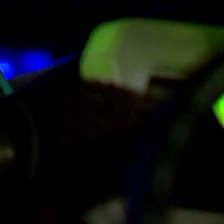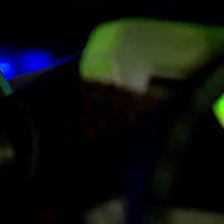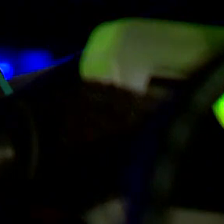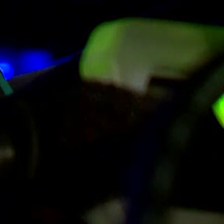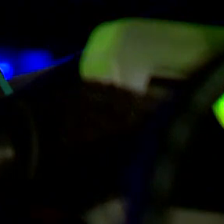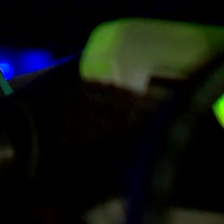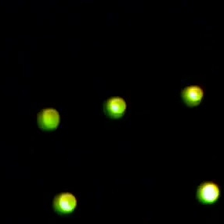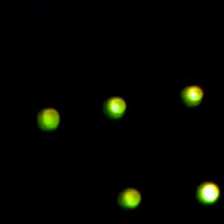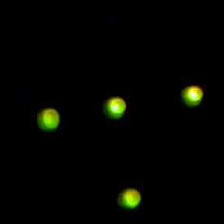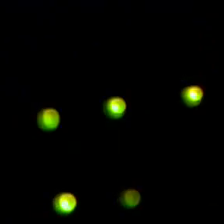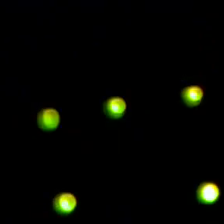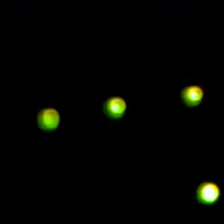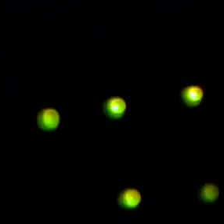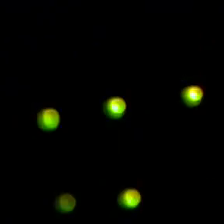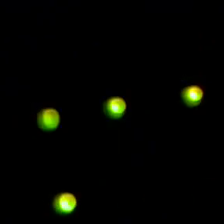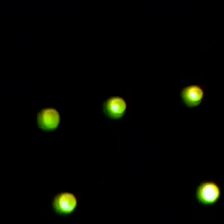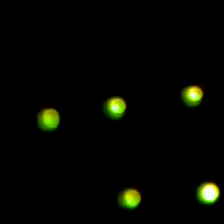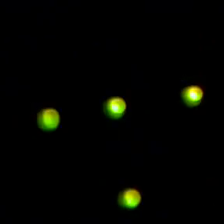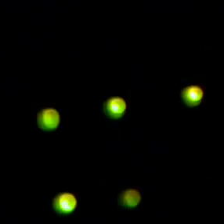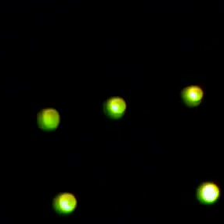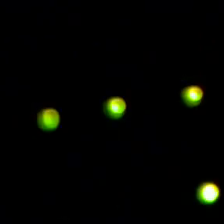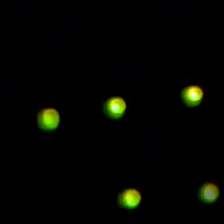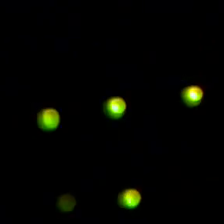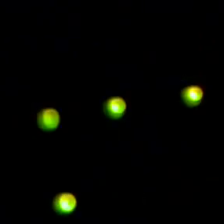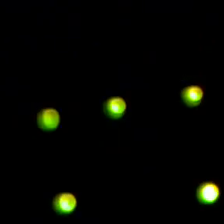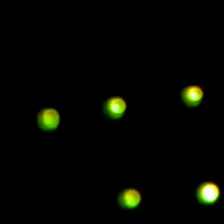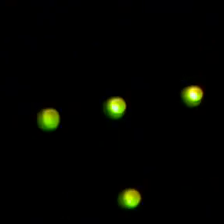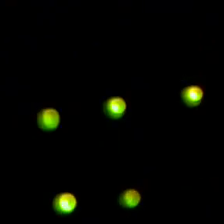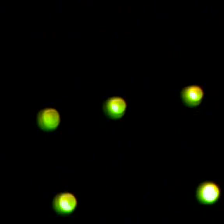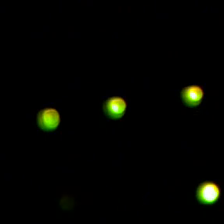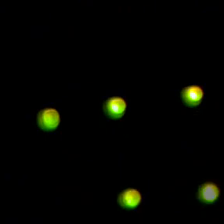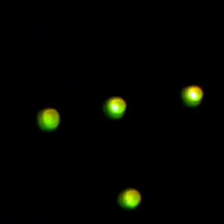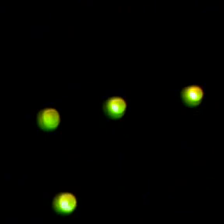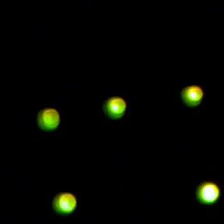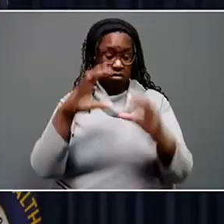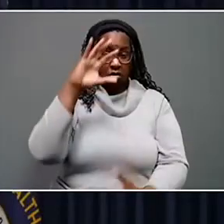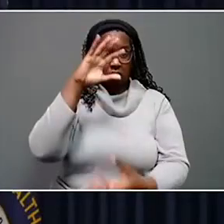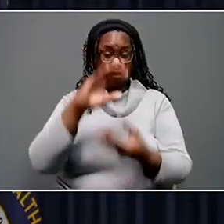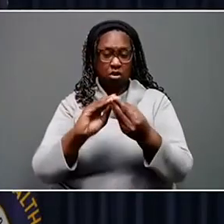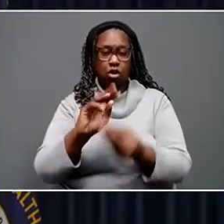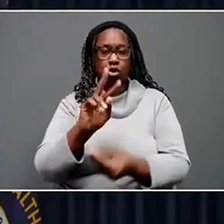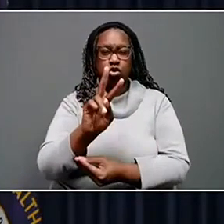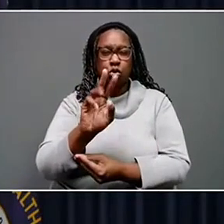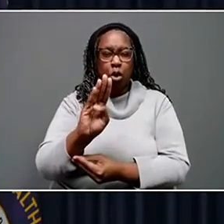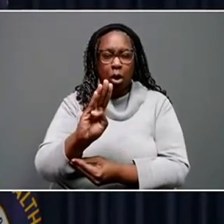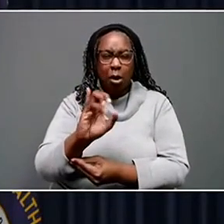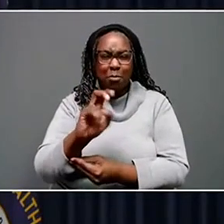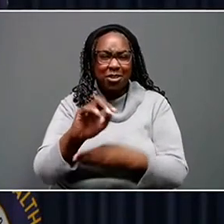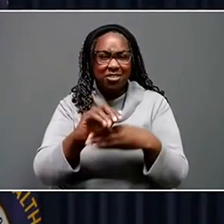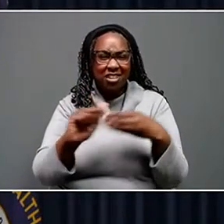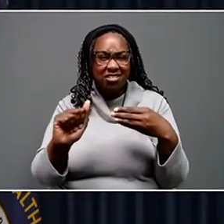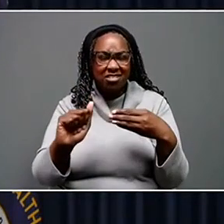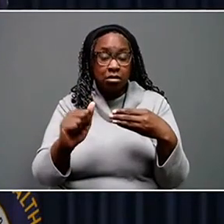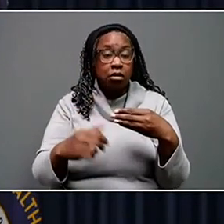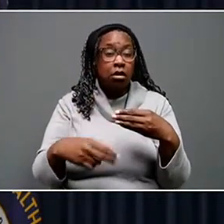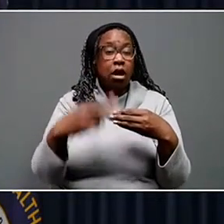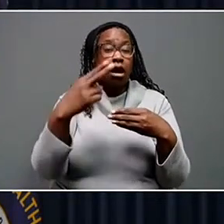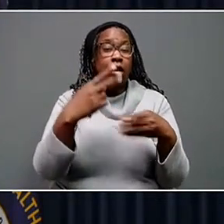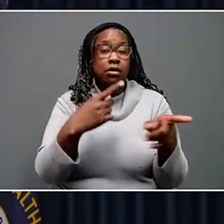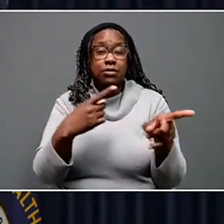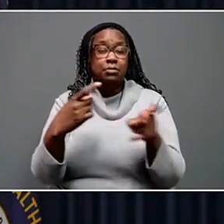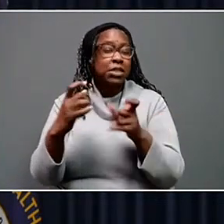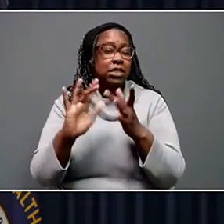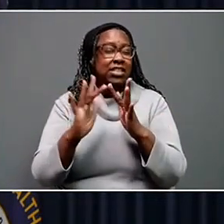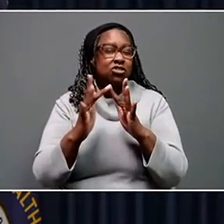of Broadband Development, which would use an application process to fund unserved locations. Beshear says he is looking to support a world-class workforce,